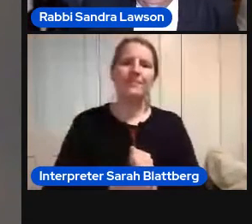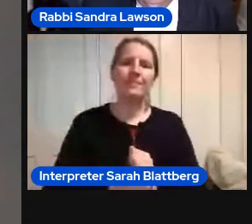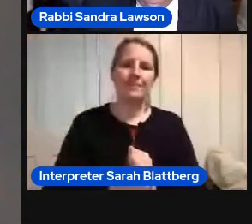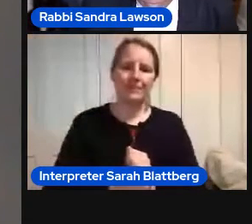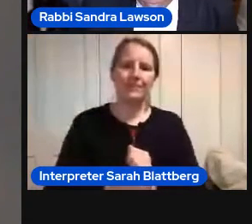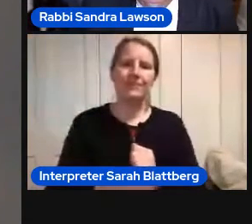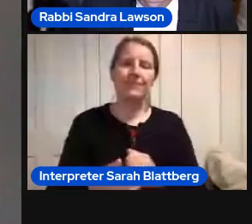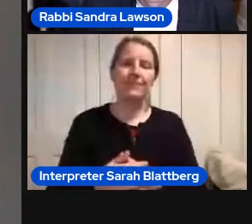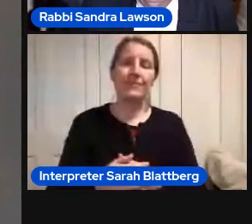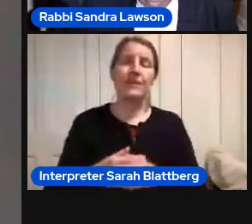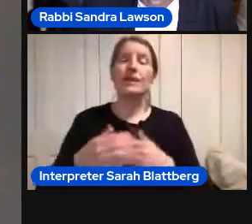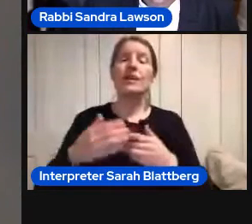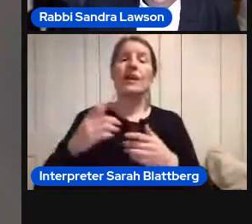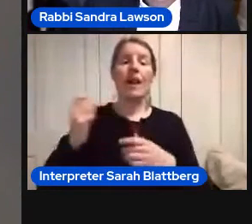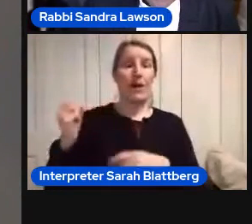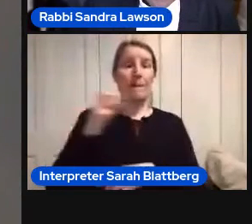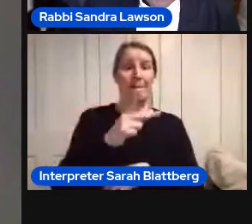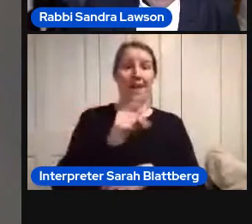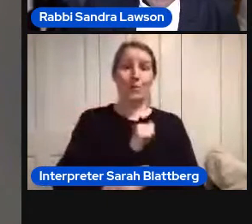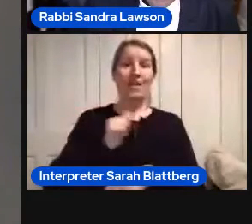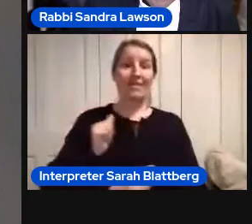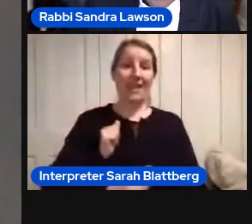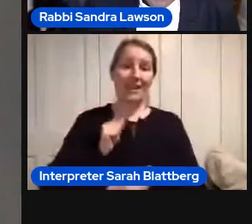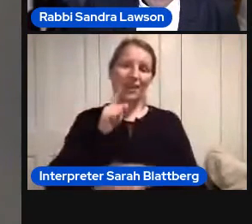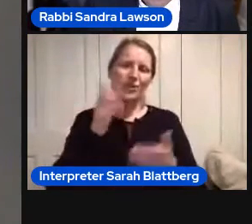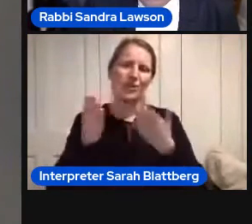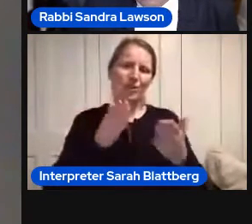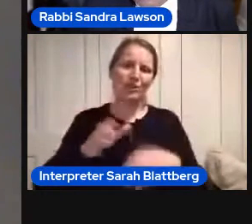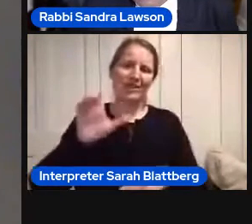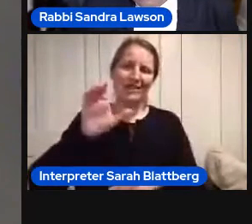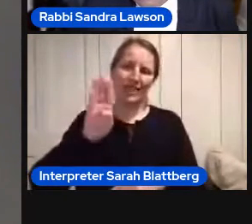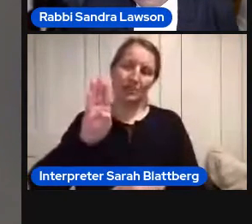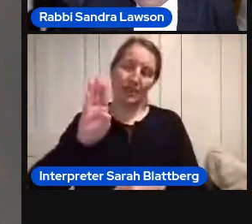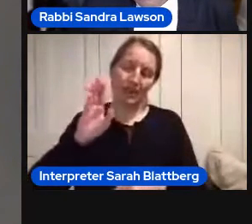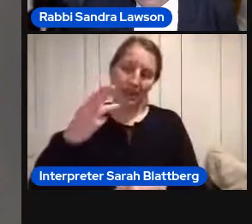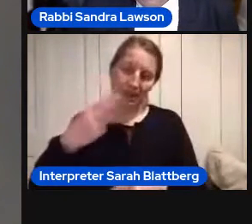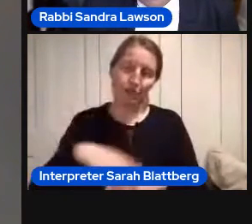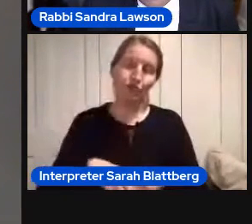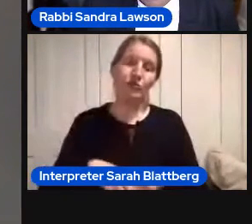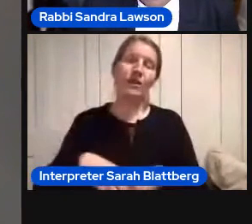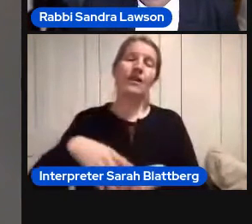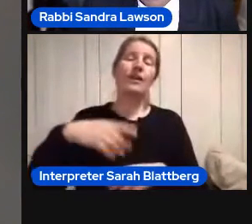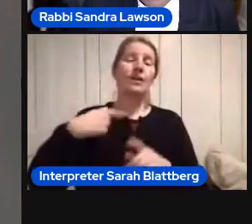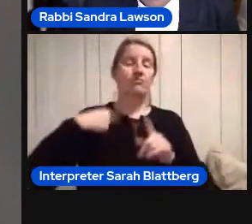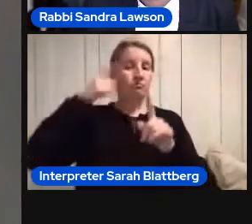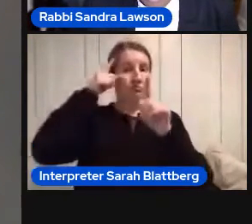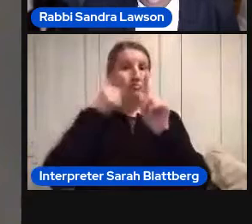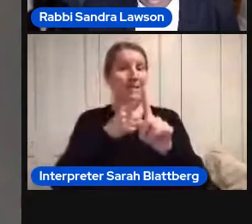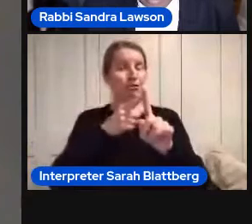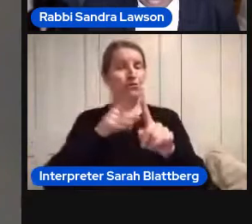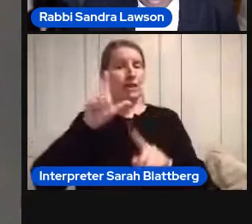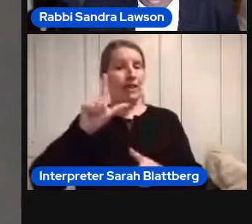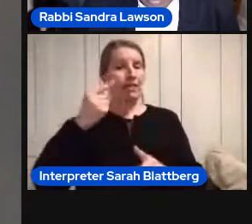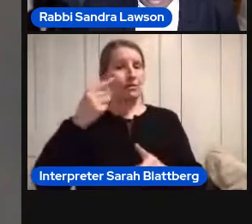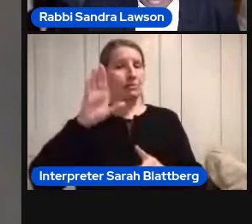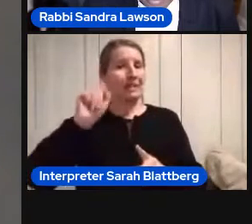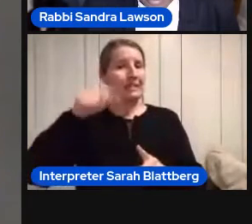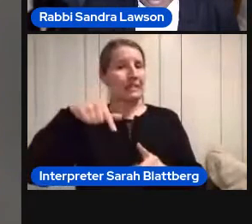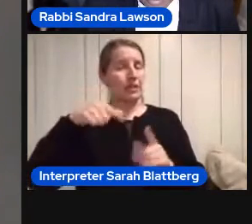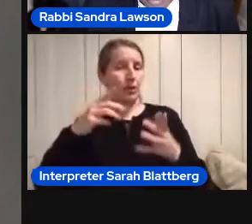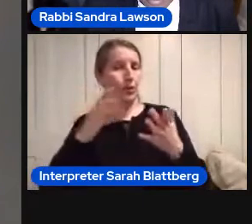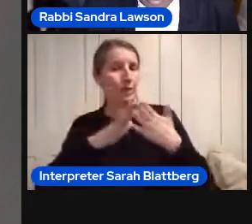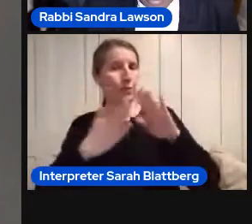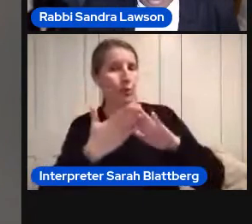When I returned to Atlanta to serve Congregation Beit Chaverim, our mission then was to serve the LGBT Jewish community and our